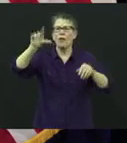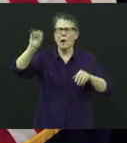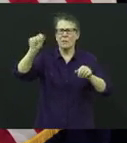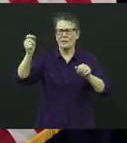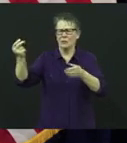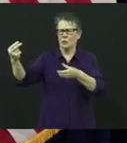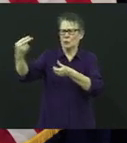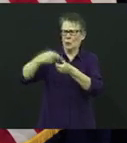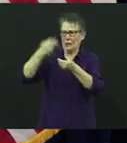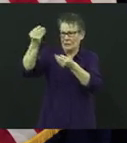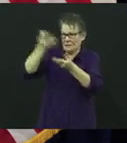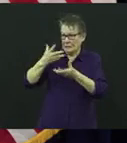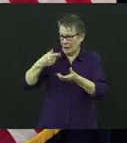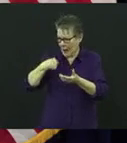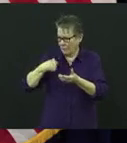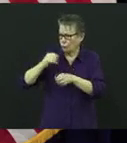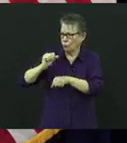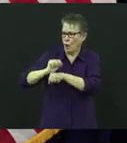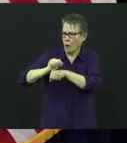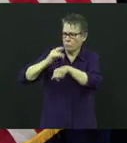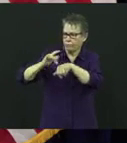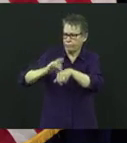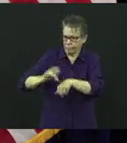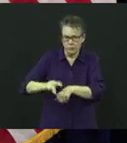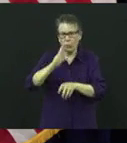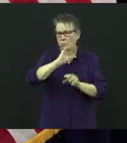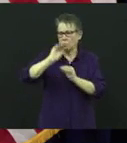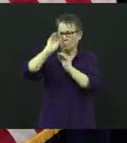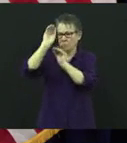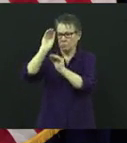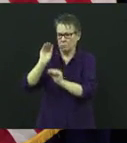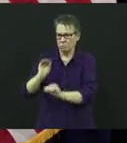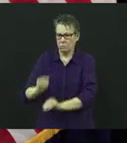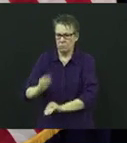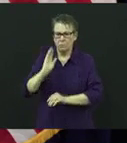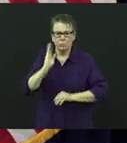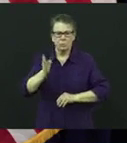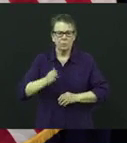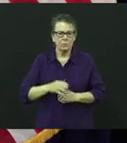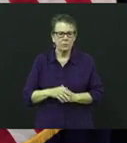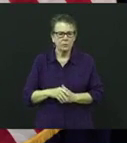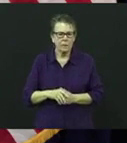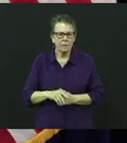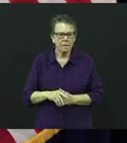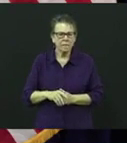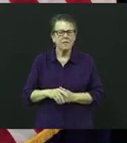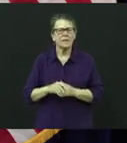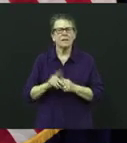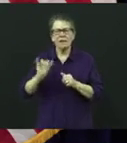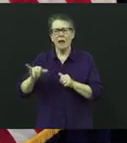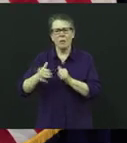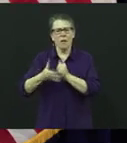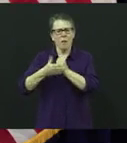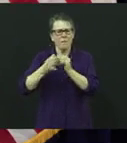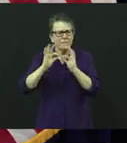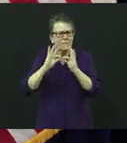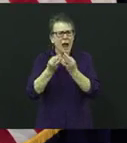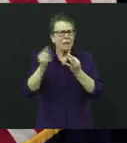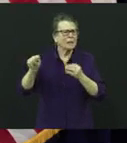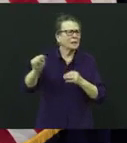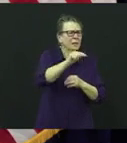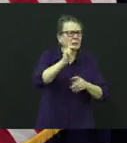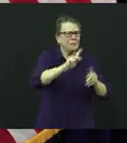for the many thousands of families being impacted by this public health emergency. But this is an opportunity for frontline work